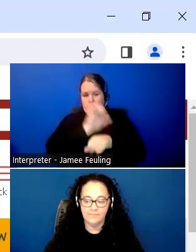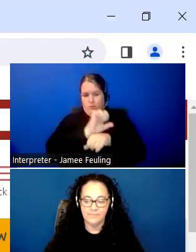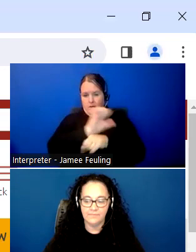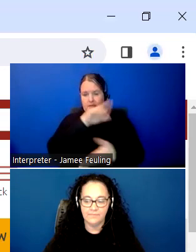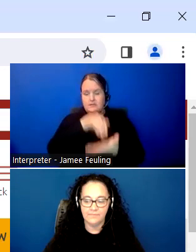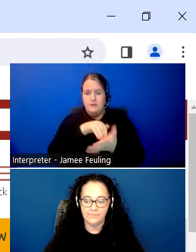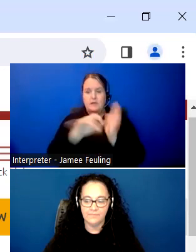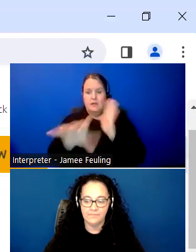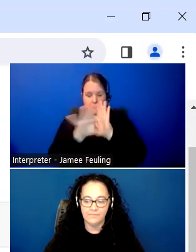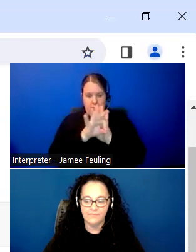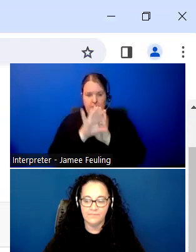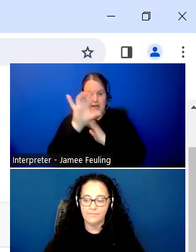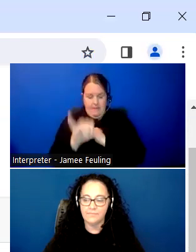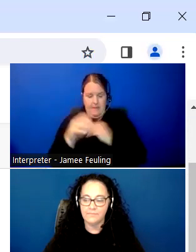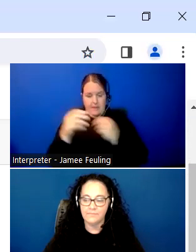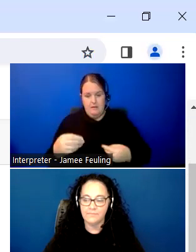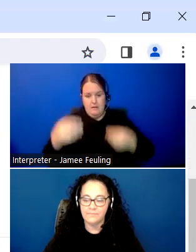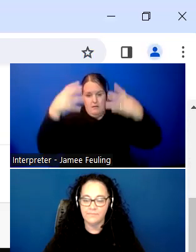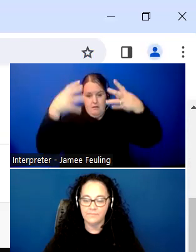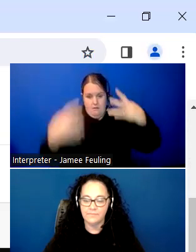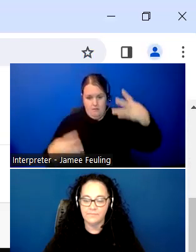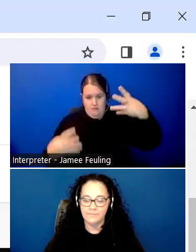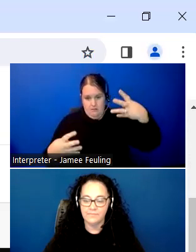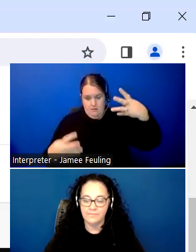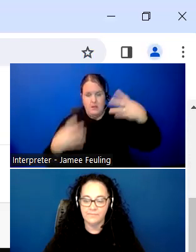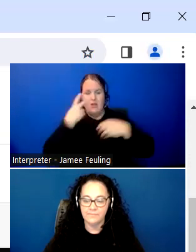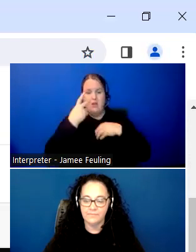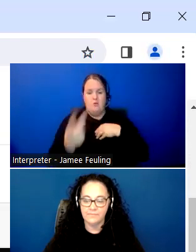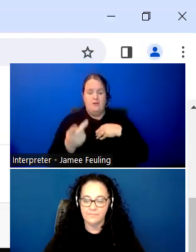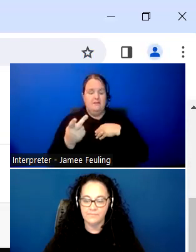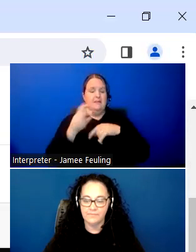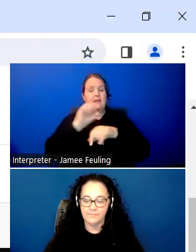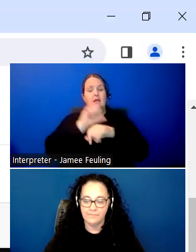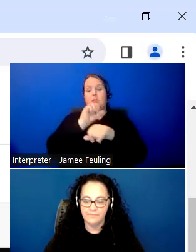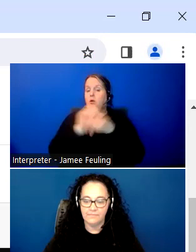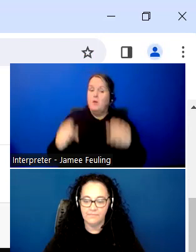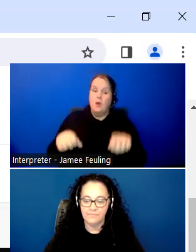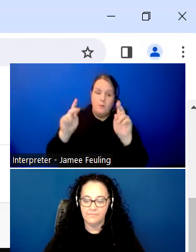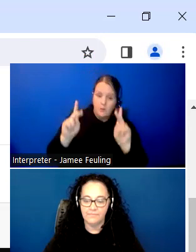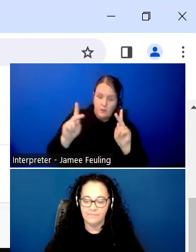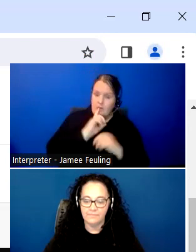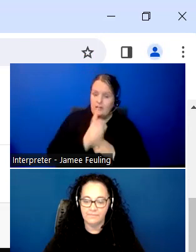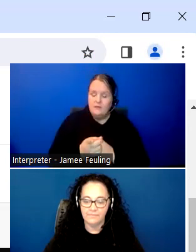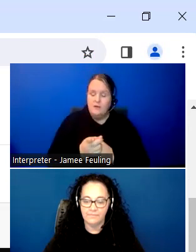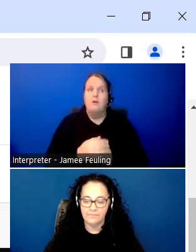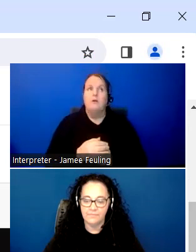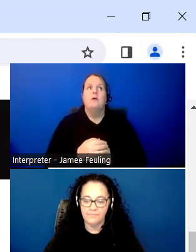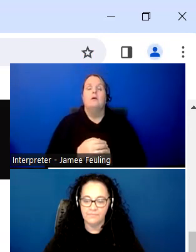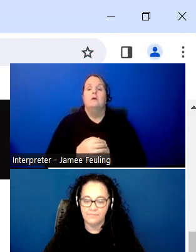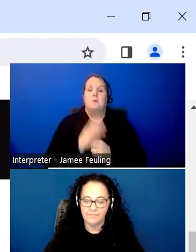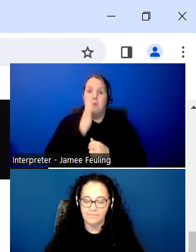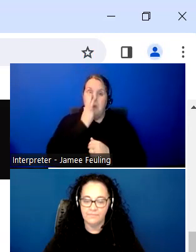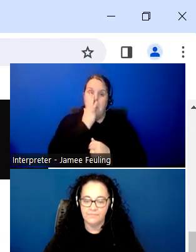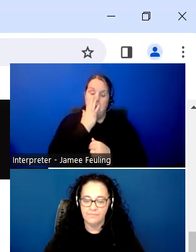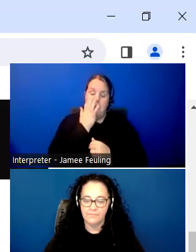on Career and Employment Center. So here's where the employment opportunities are. So if